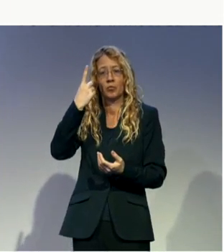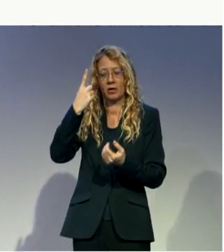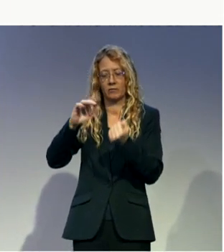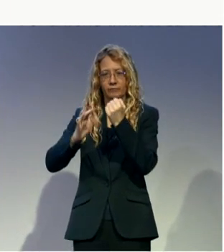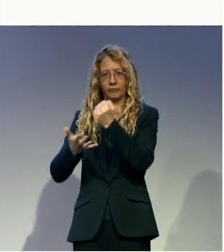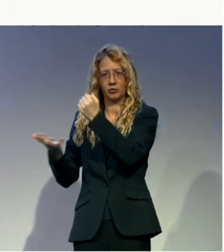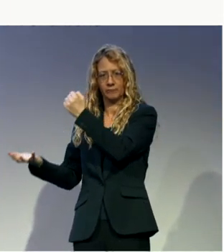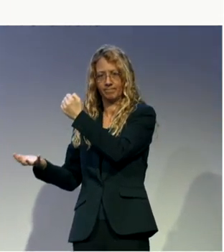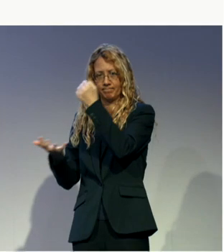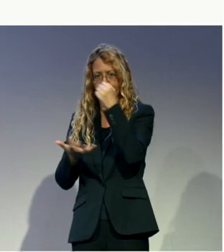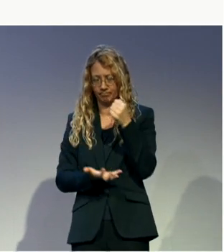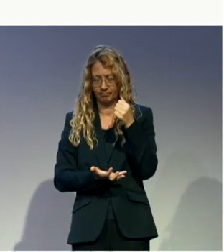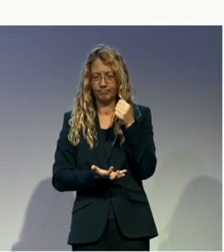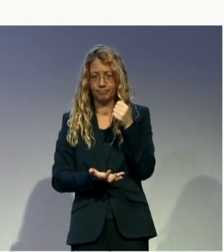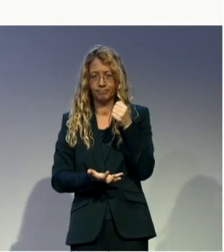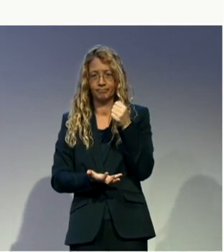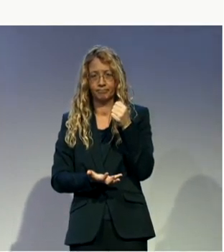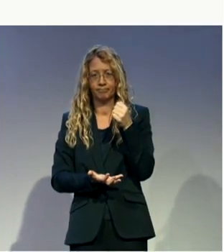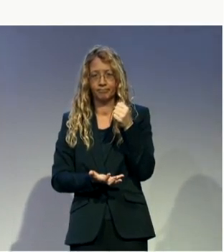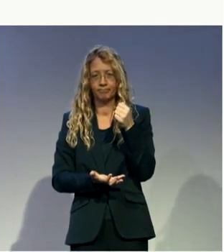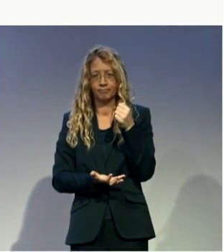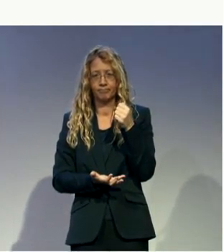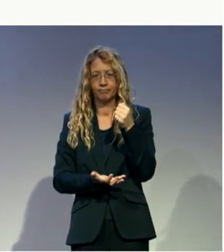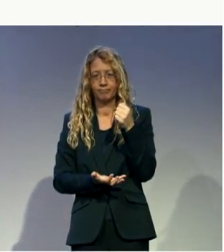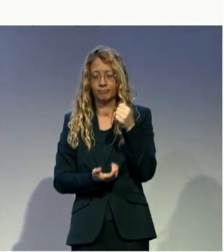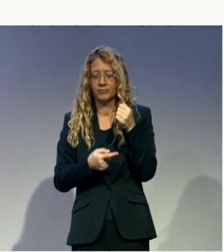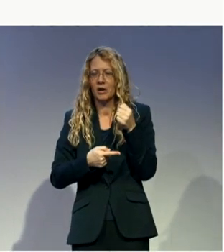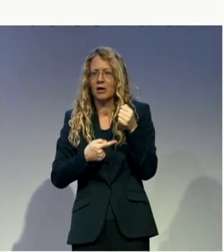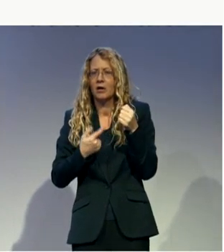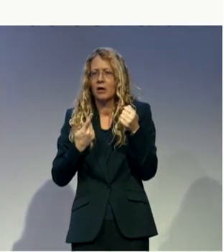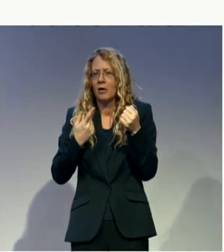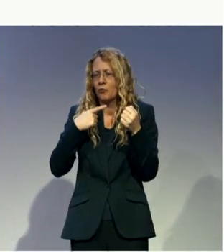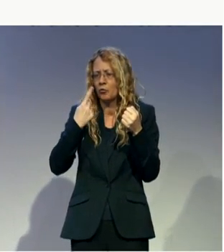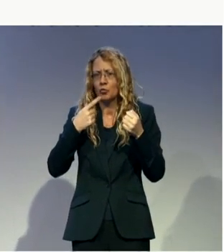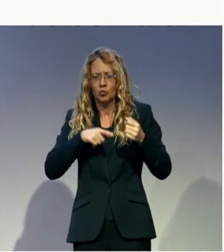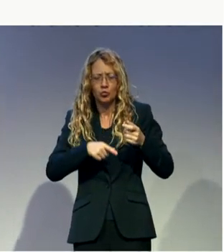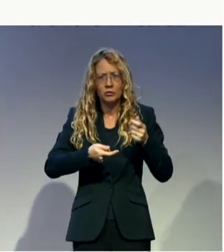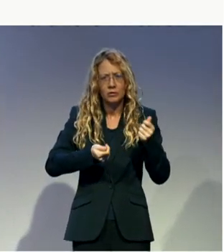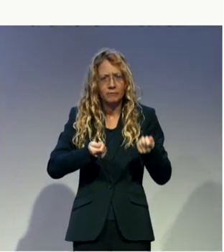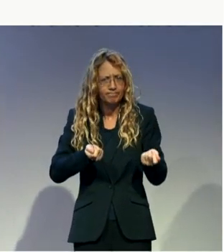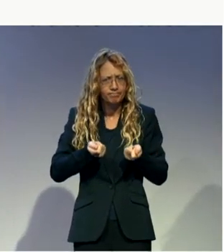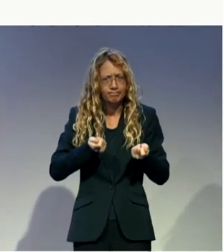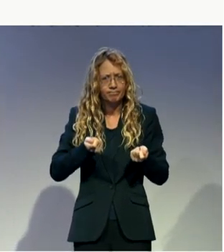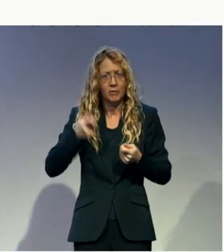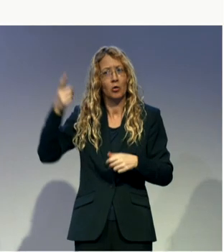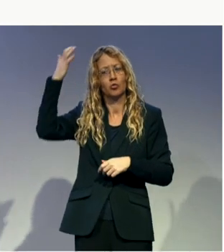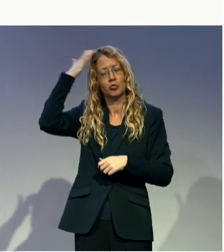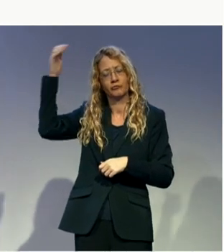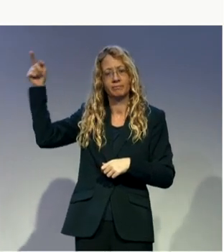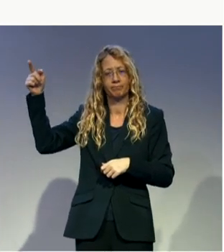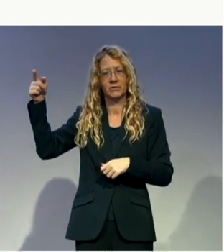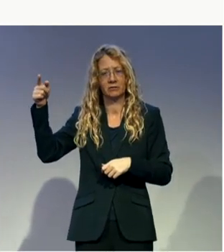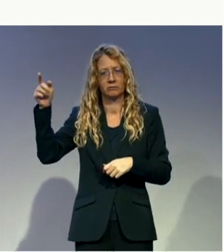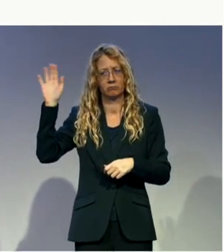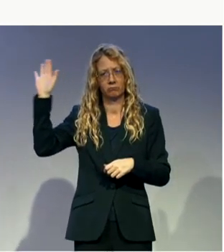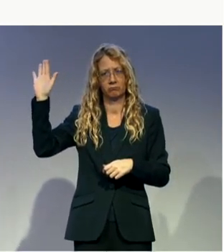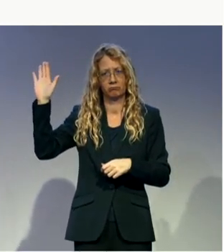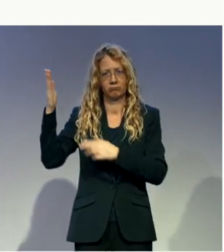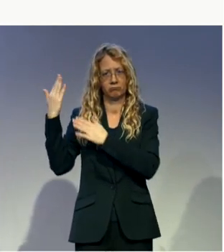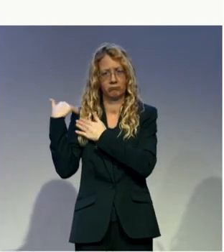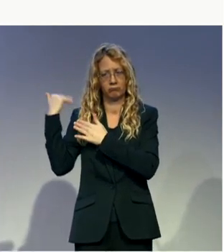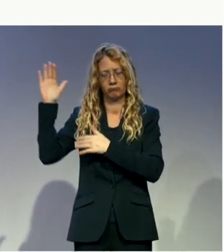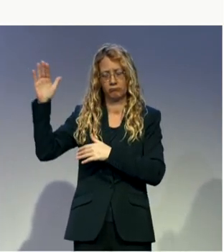administered by the national government or one of our departments there. But then after that,